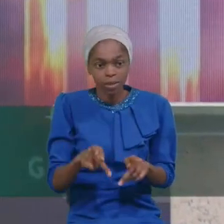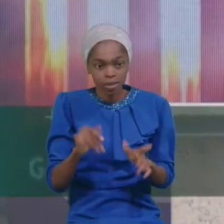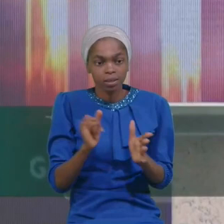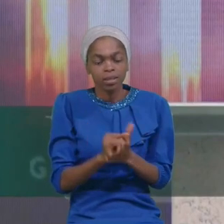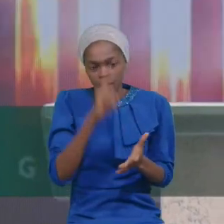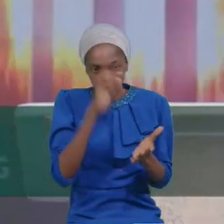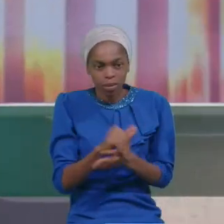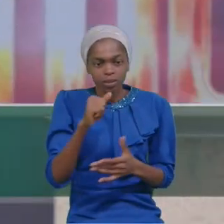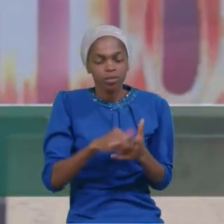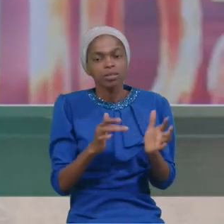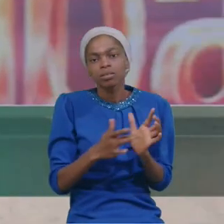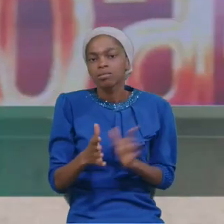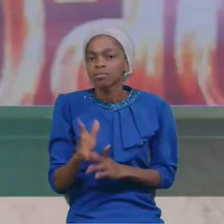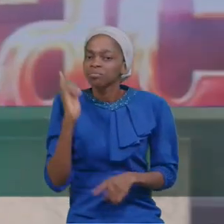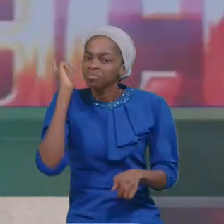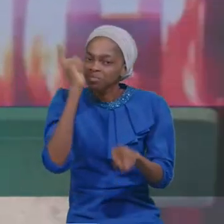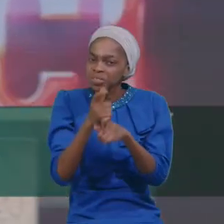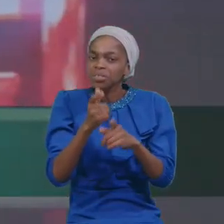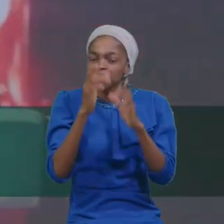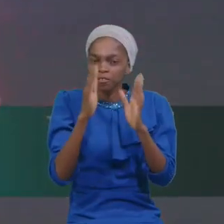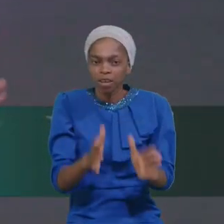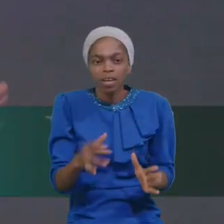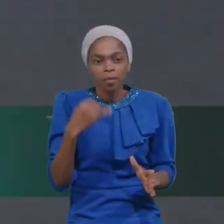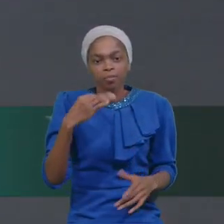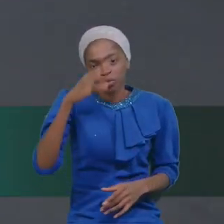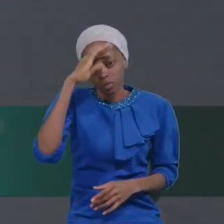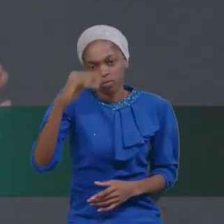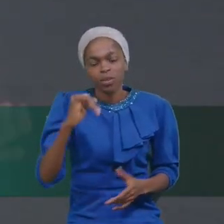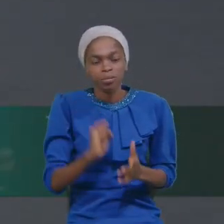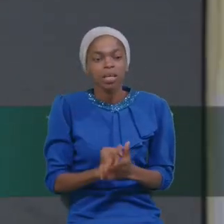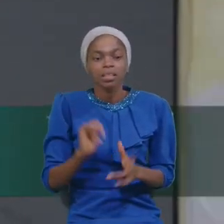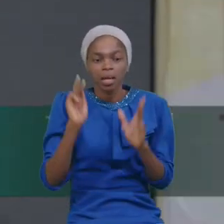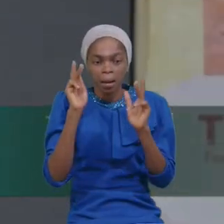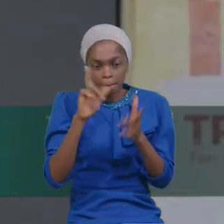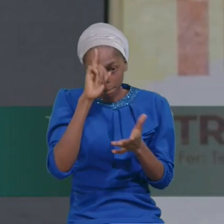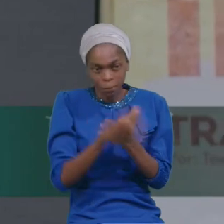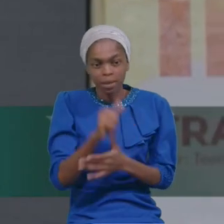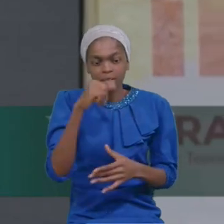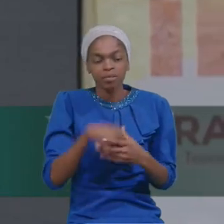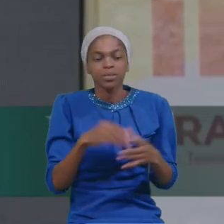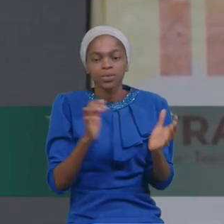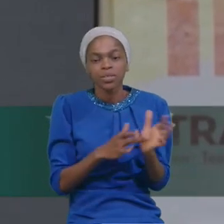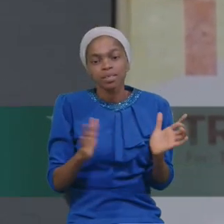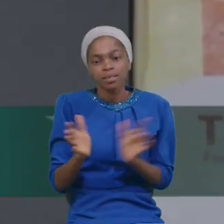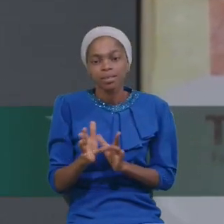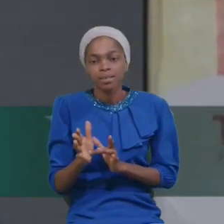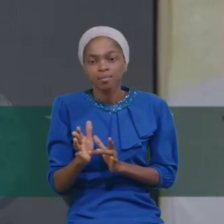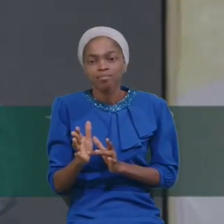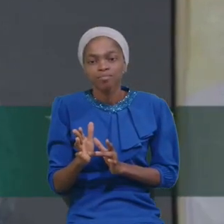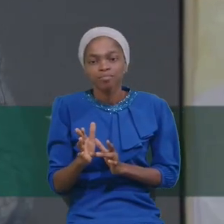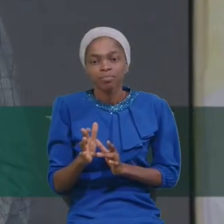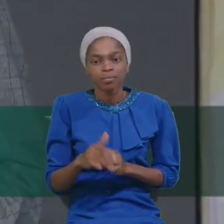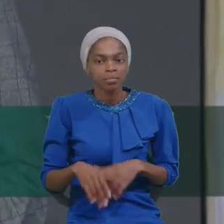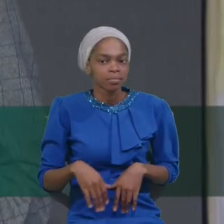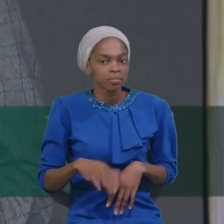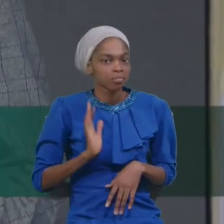in Jesus. Our lives of the past, what we've done, what we've been, what we